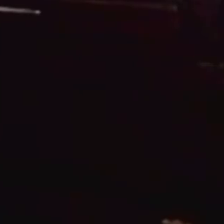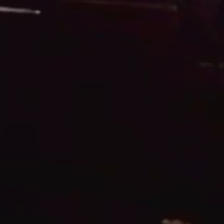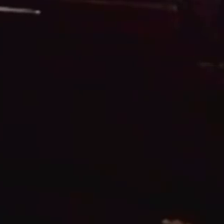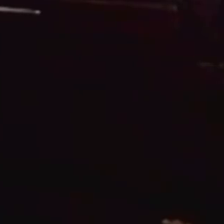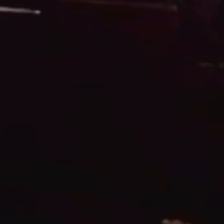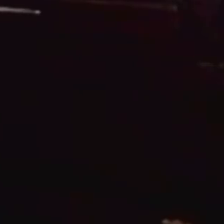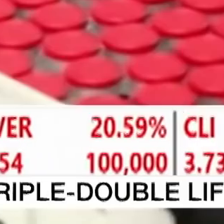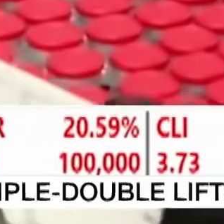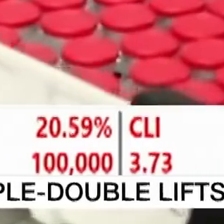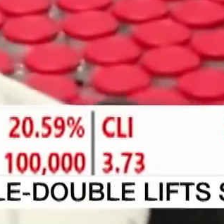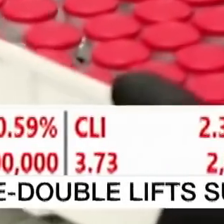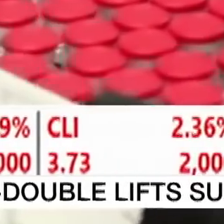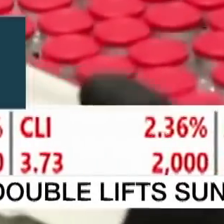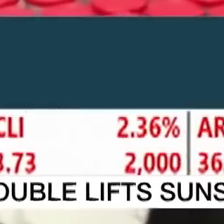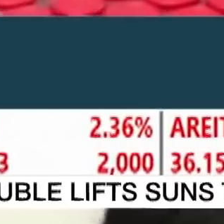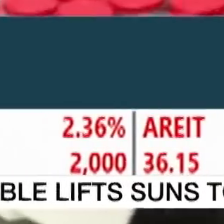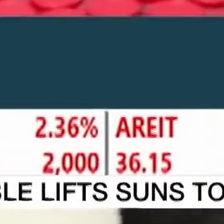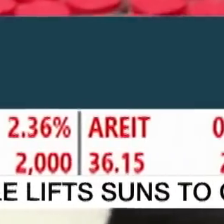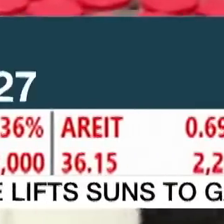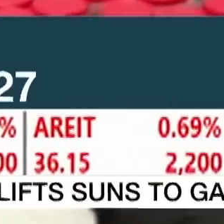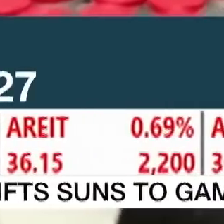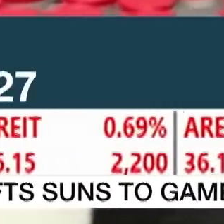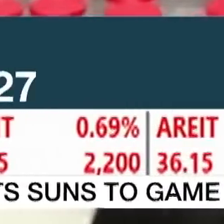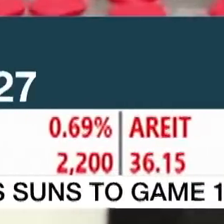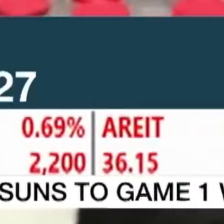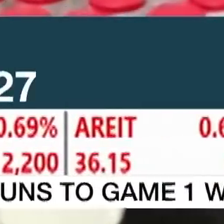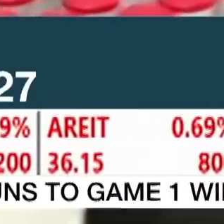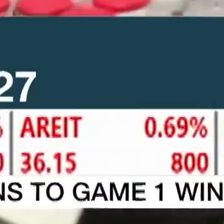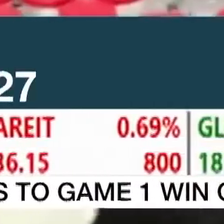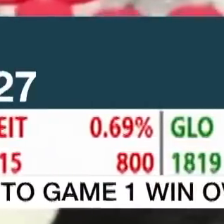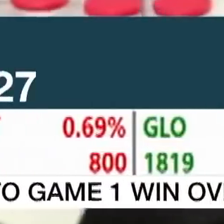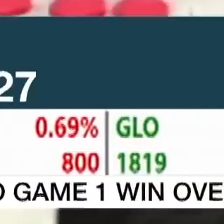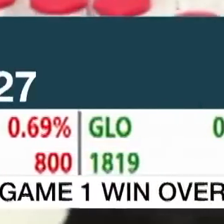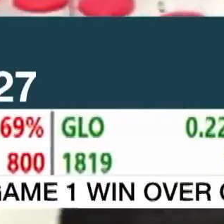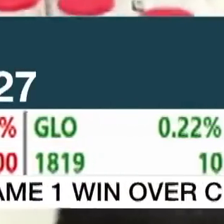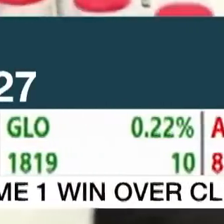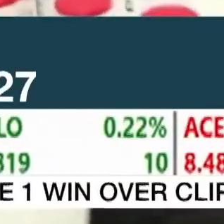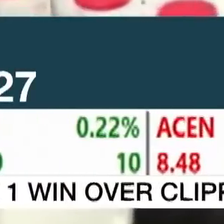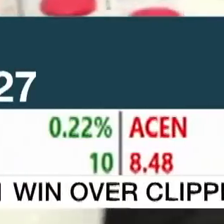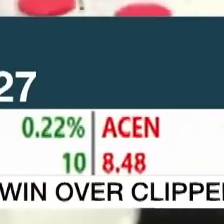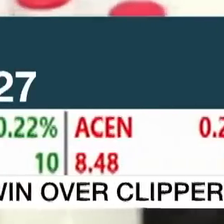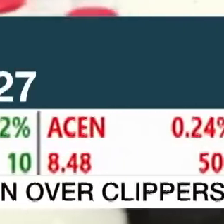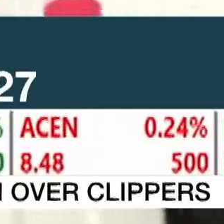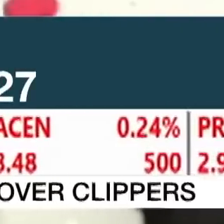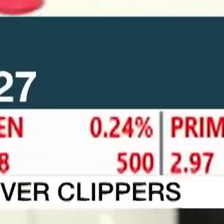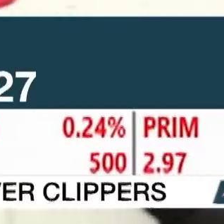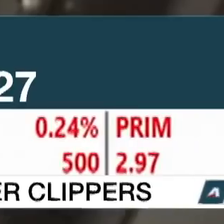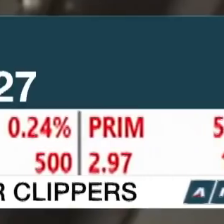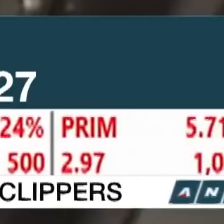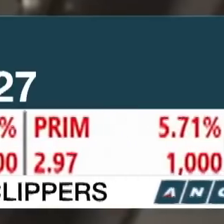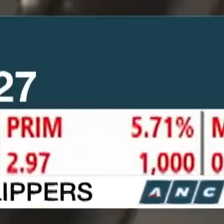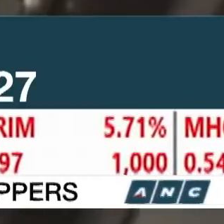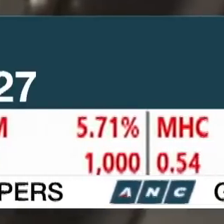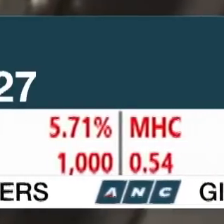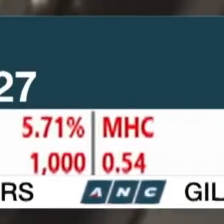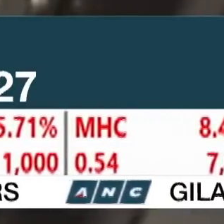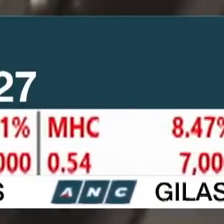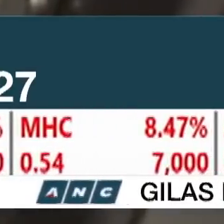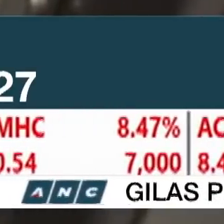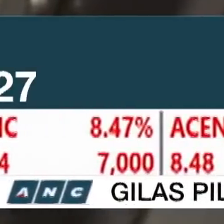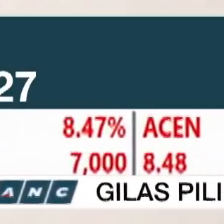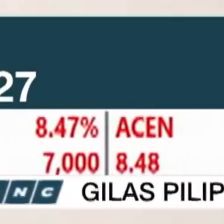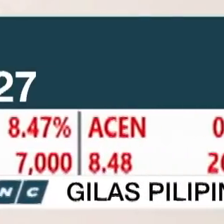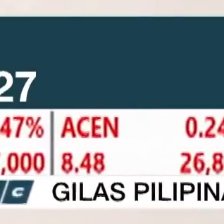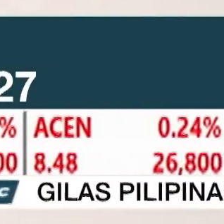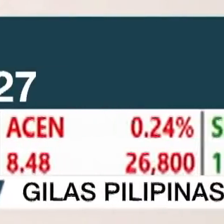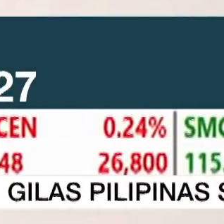Philippines on June 27. That's this Sunday. That assurance coming from Manila's ambassador to Washington, Jose Manuel Romualdez. Now, of